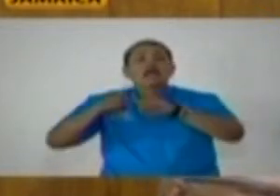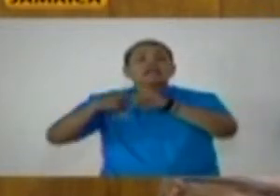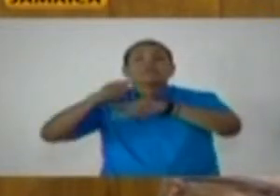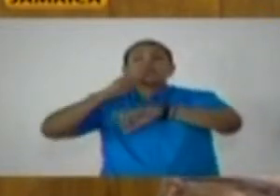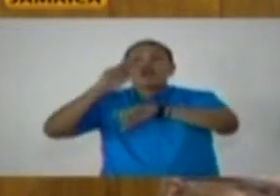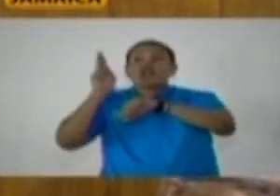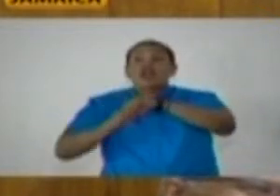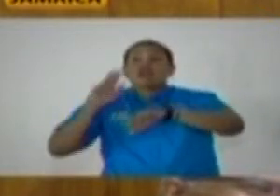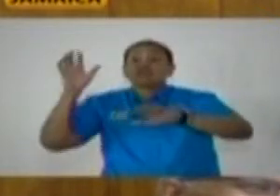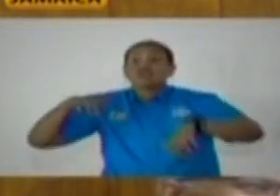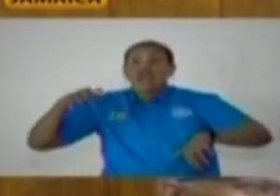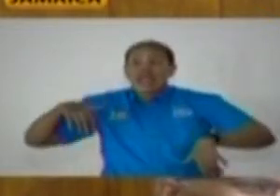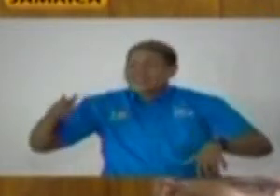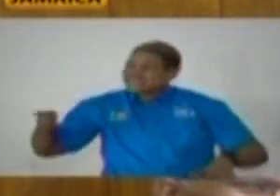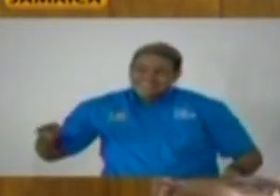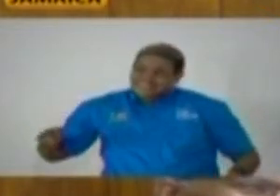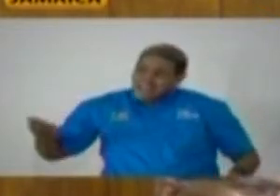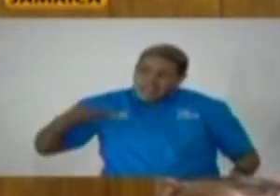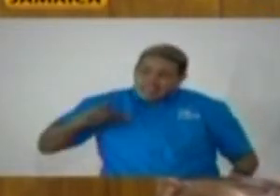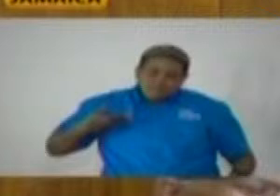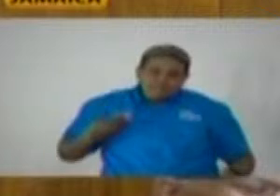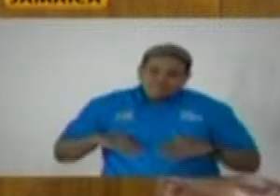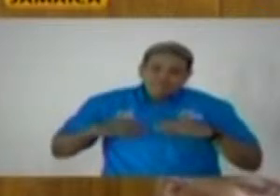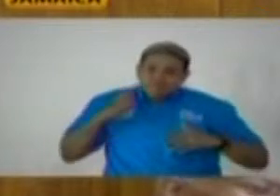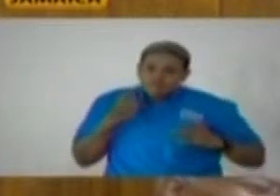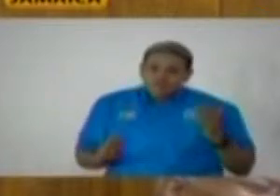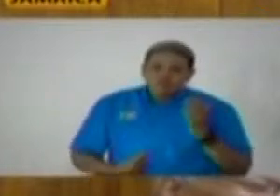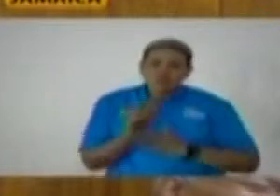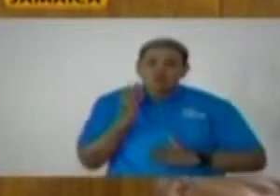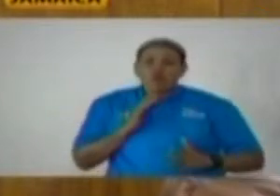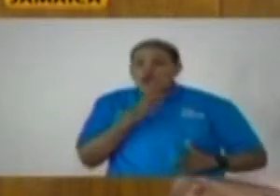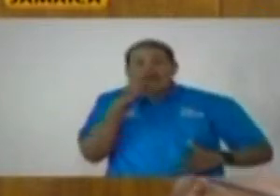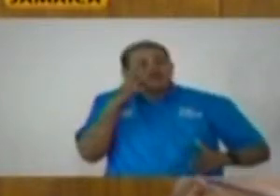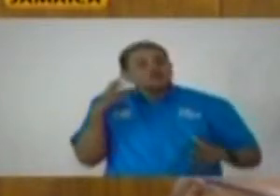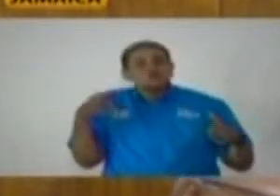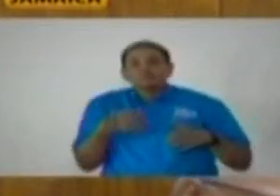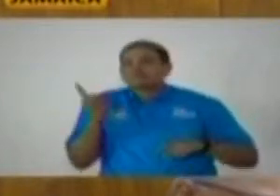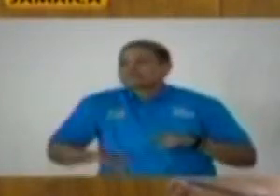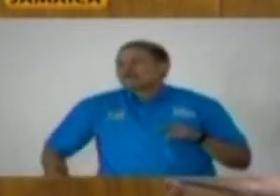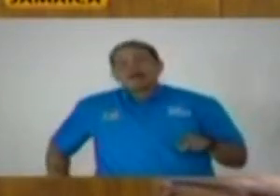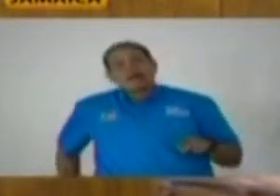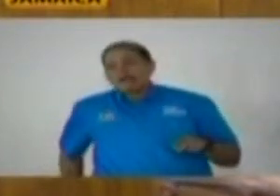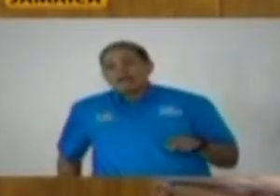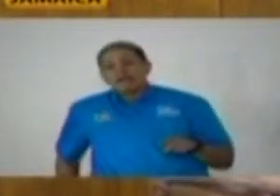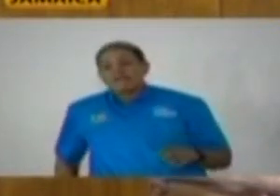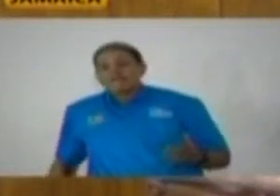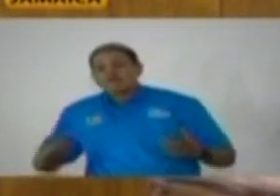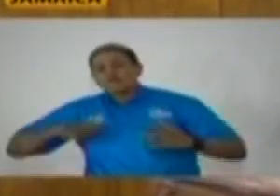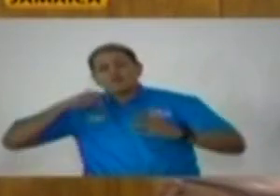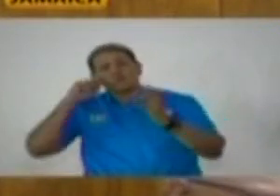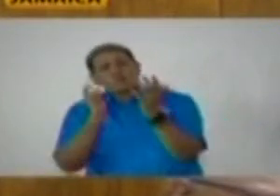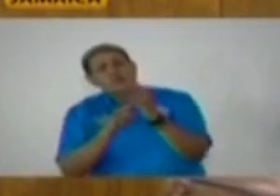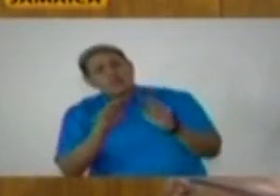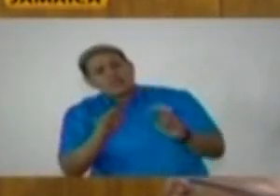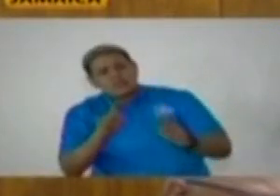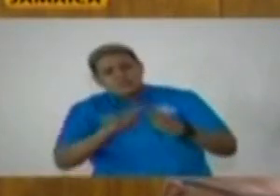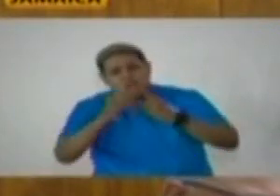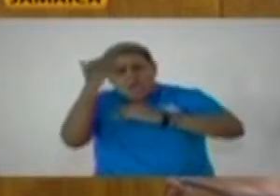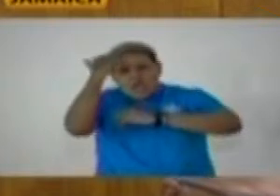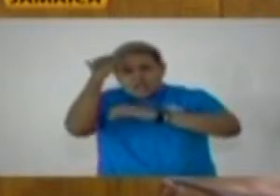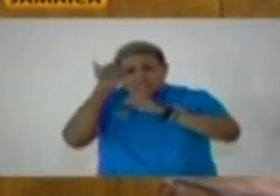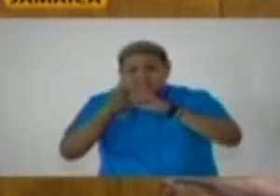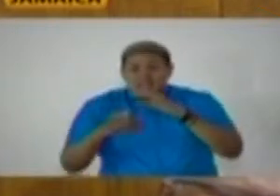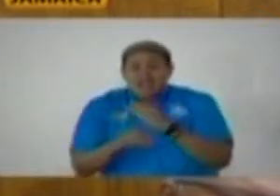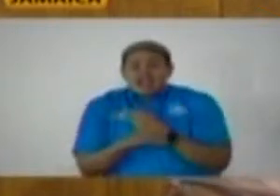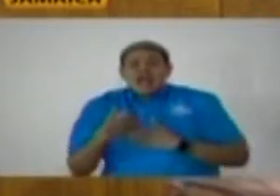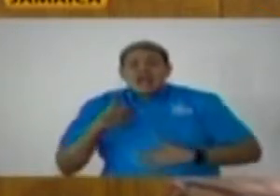natural rainfall as a basis for building our agricultural industry. So we recognize and acknowledge that there